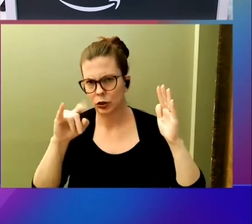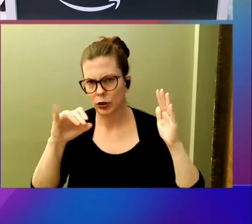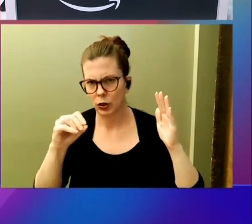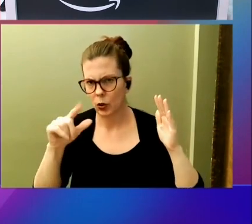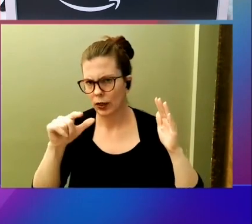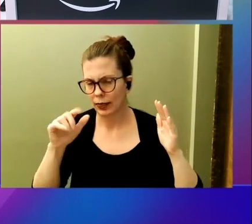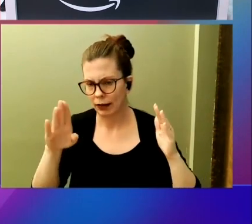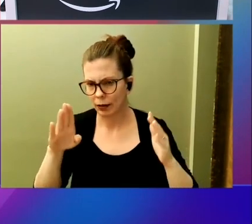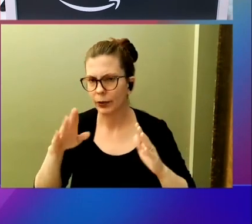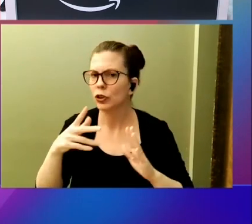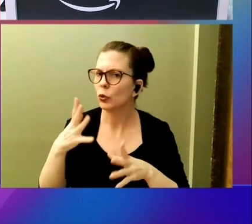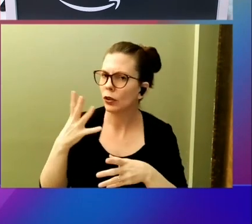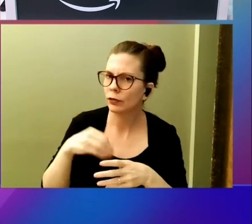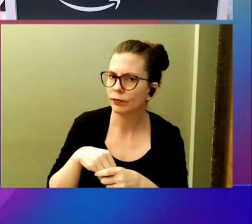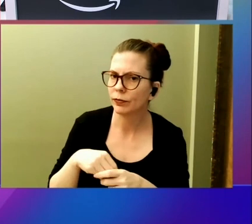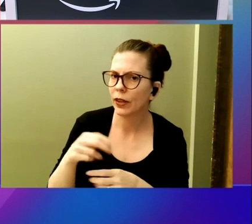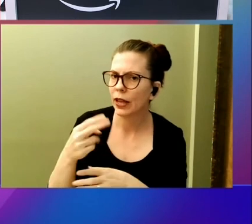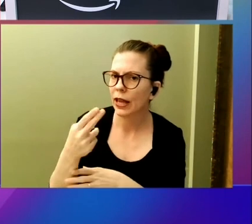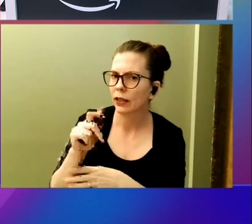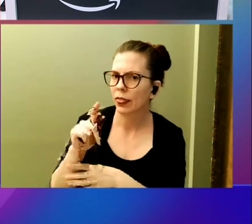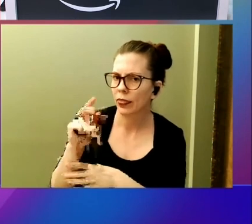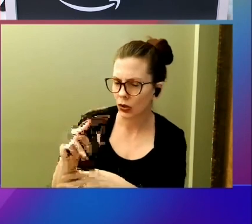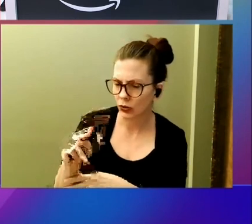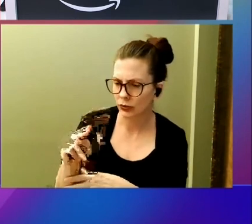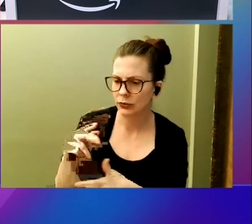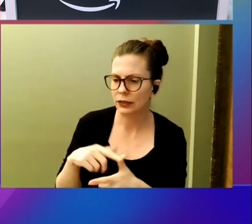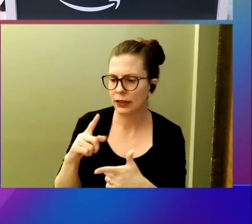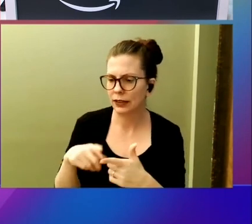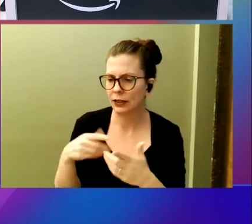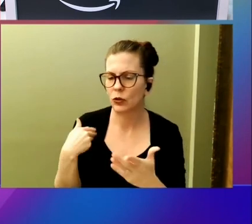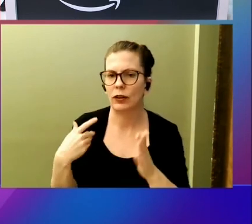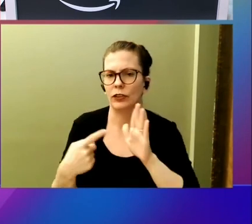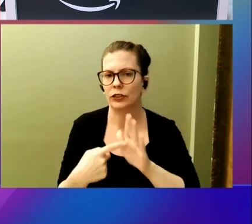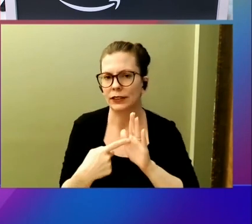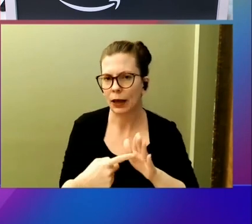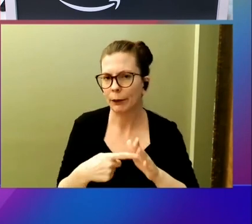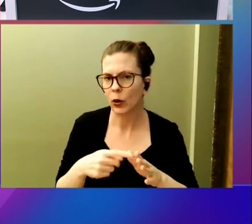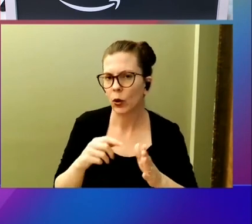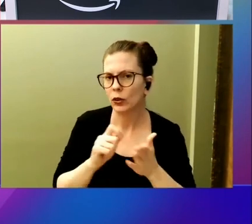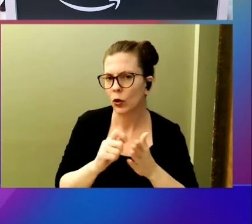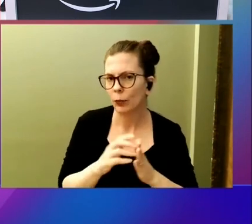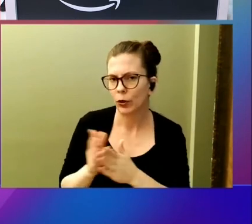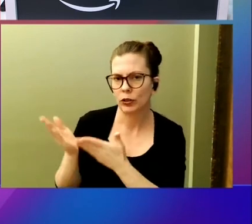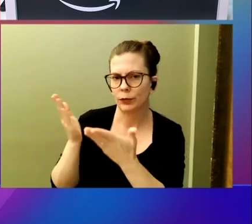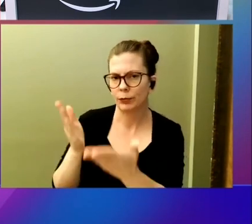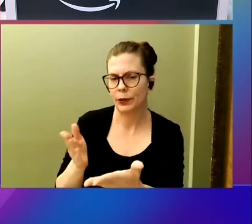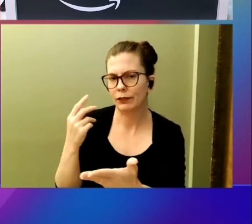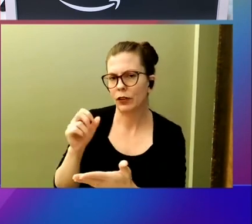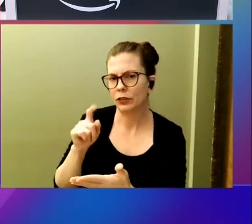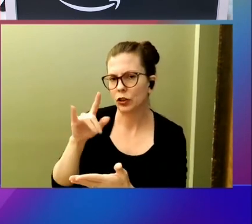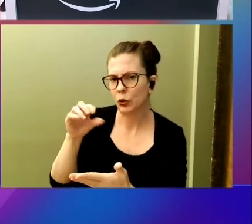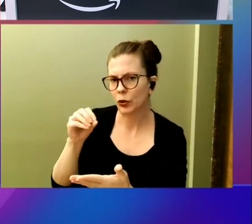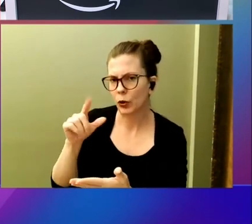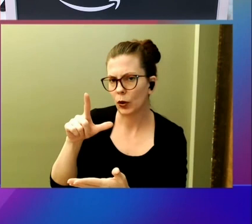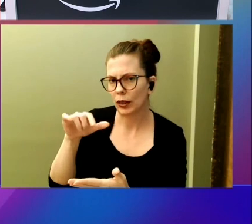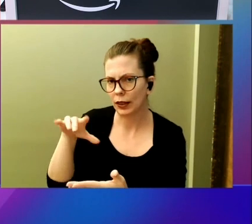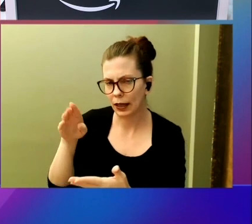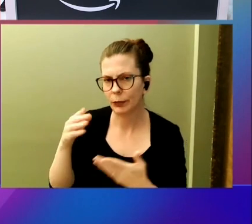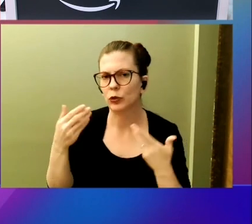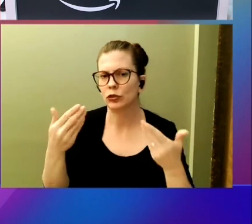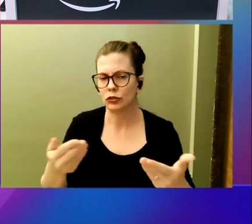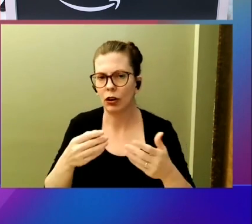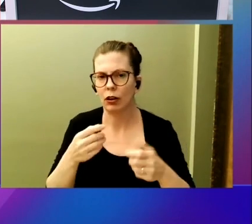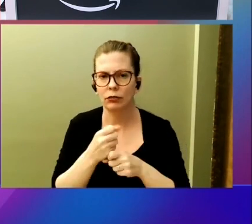the hackathon, and then you have your sample notebooks that you could bring into Studio Lab and start hacking and creating your